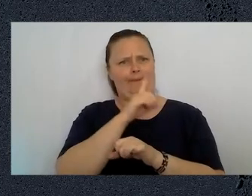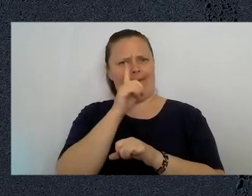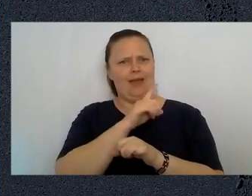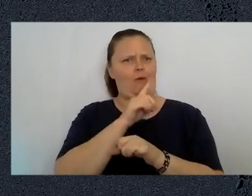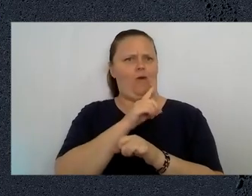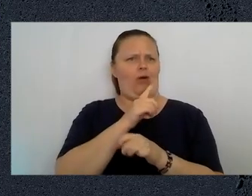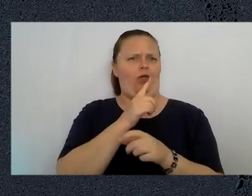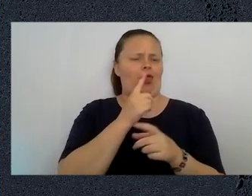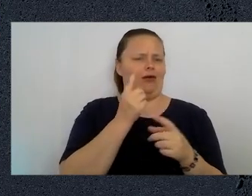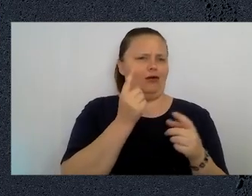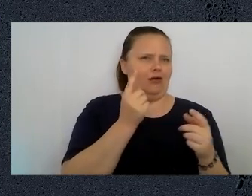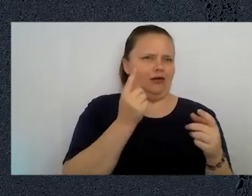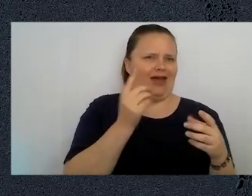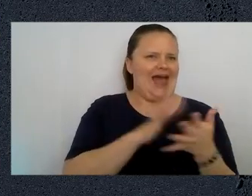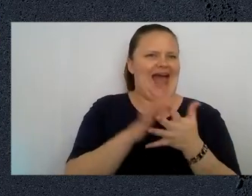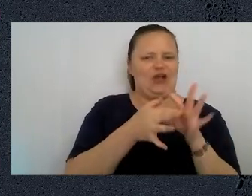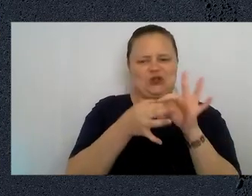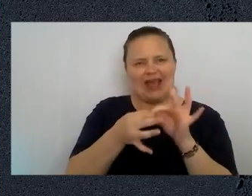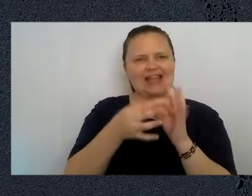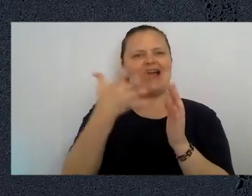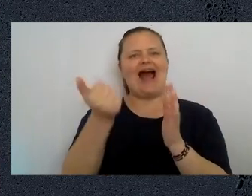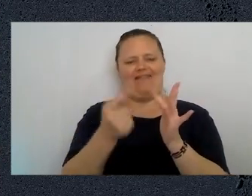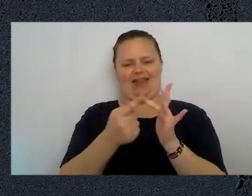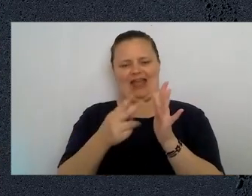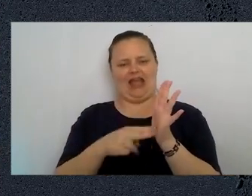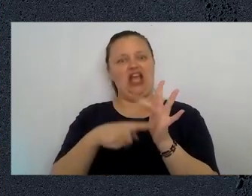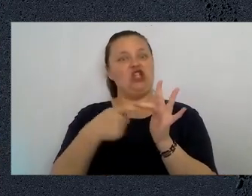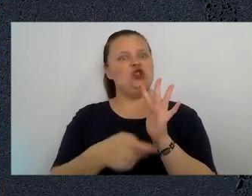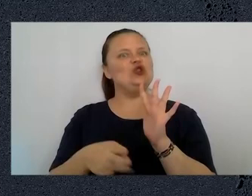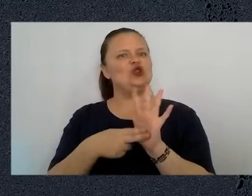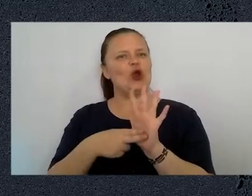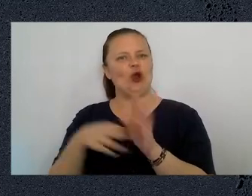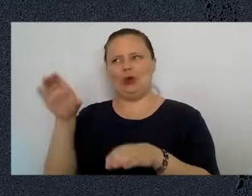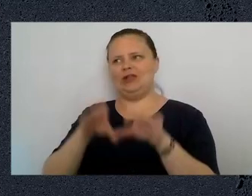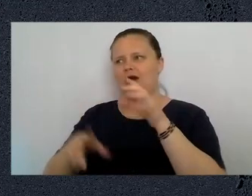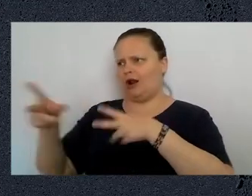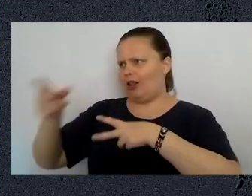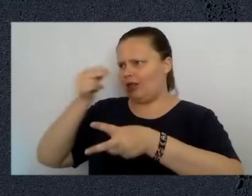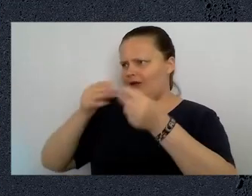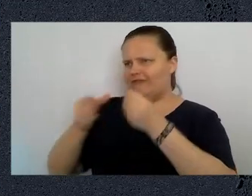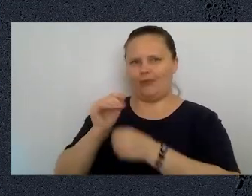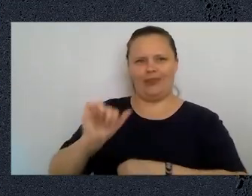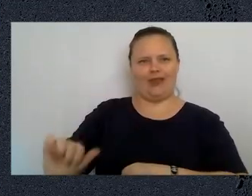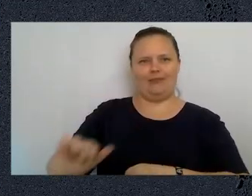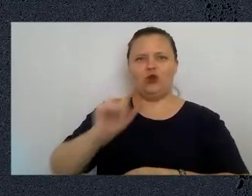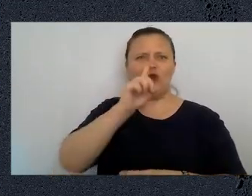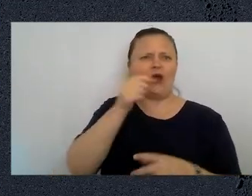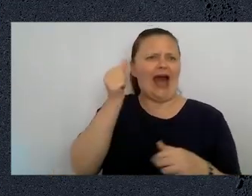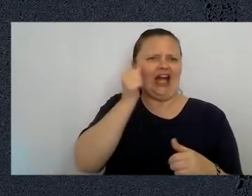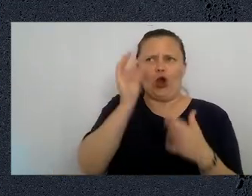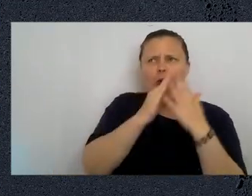are scientists and learn from them. You wanted to gather information. You mentioned that earlier. You can't know everything, so you need